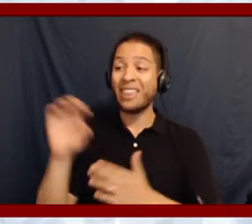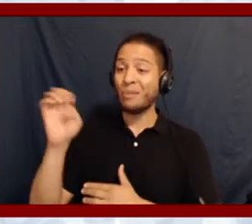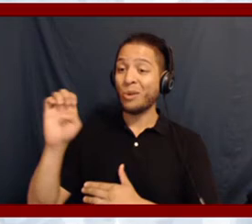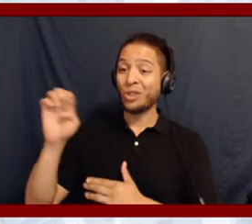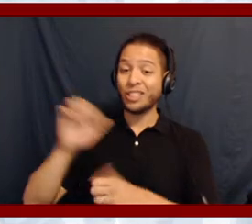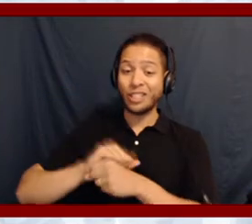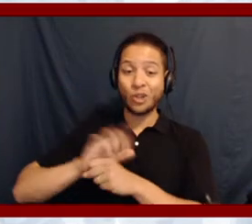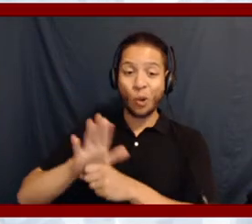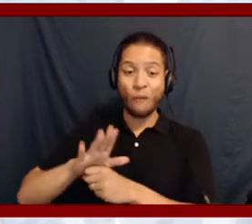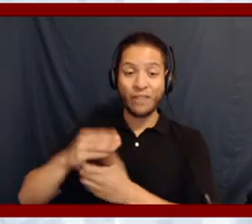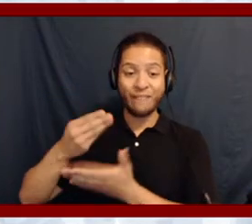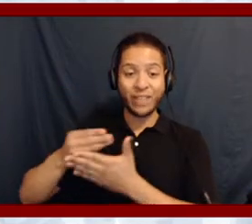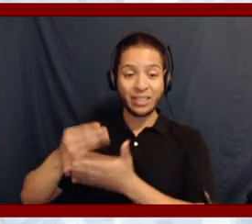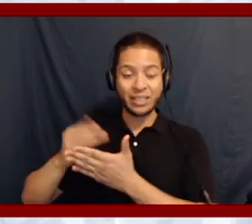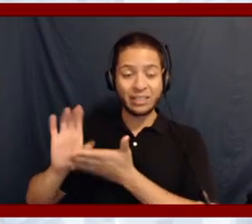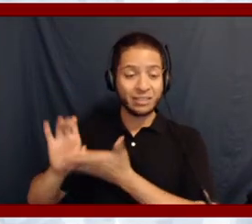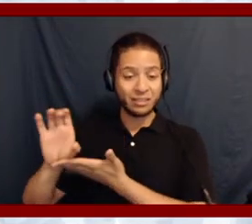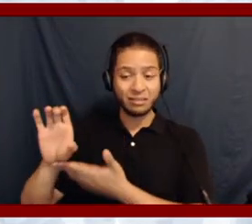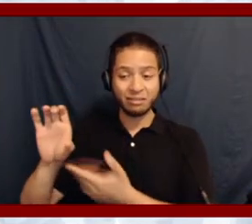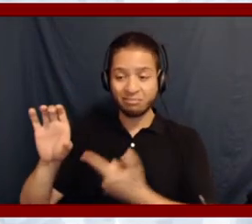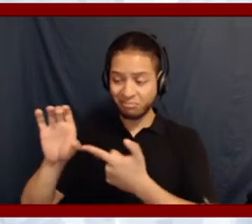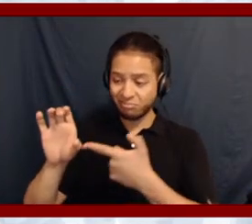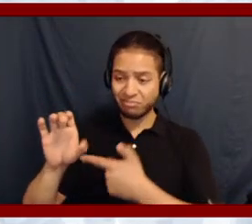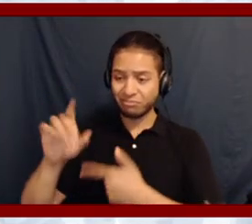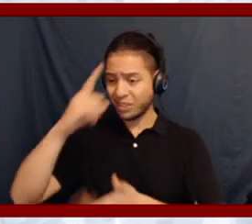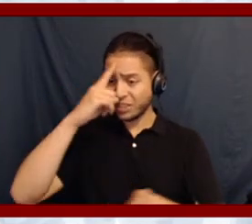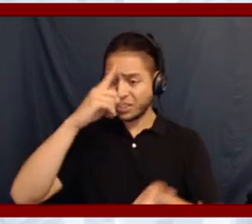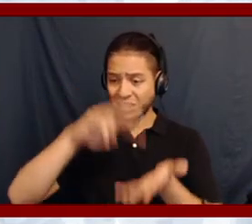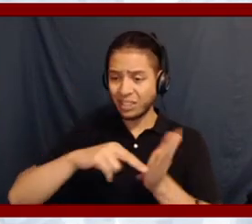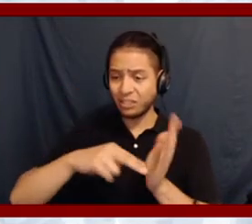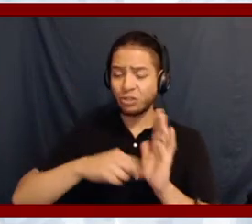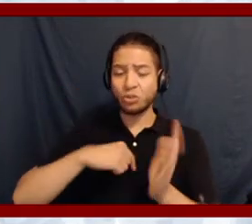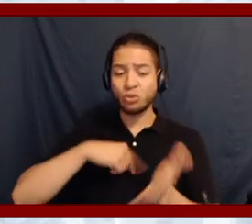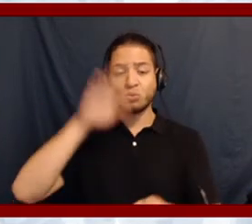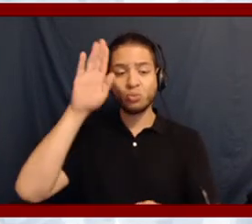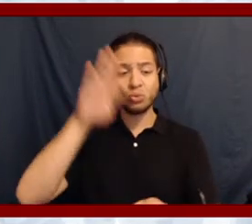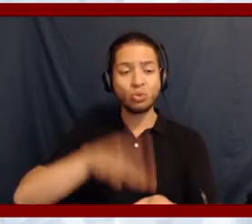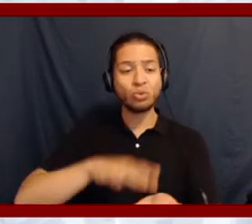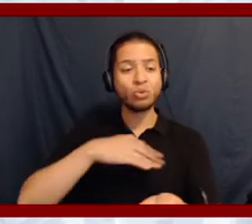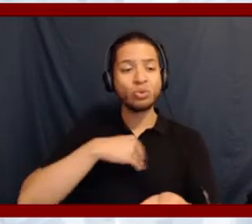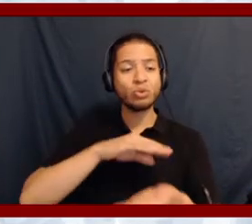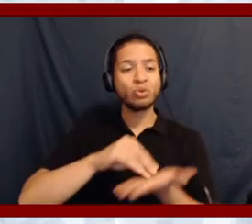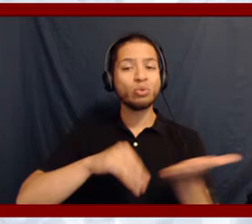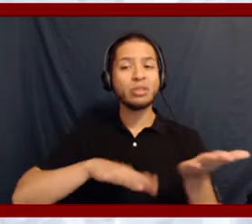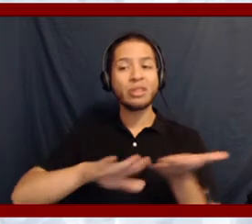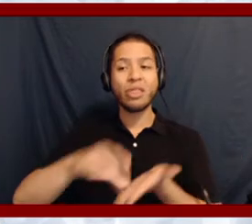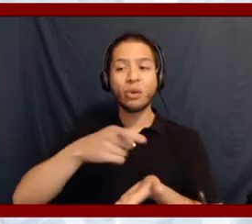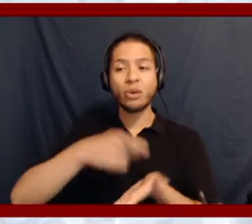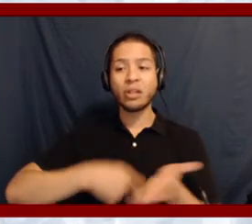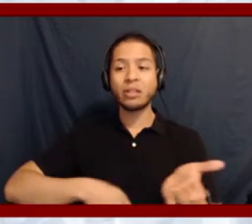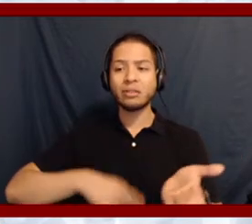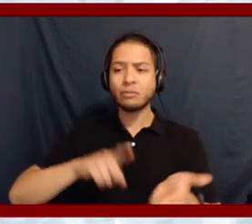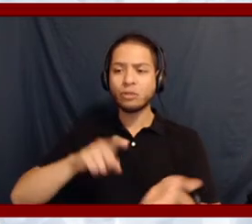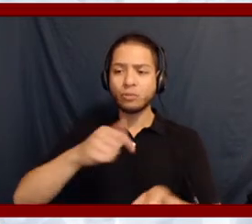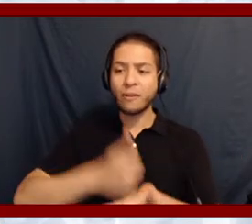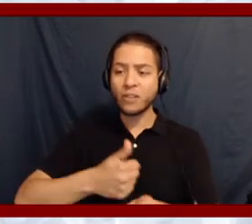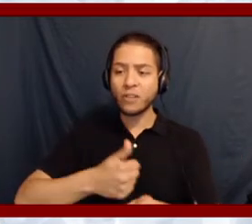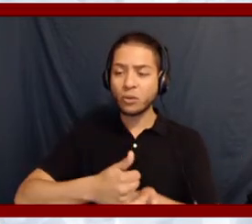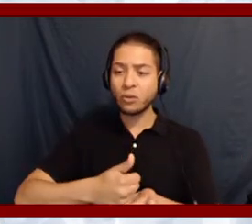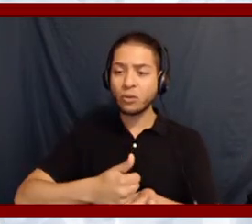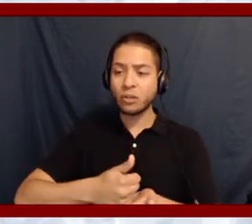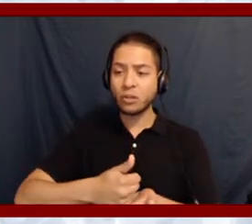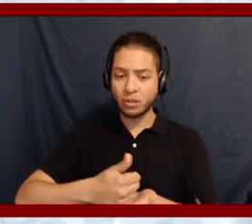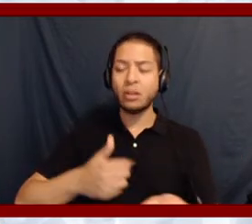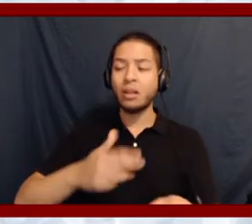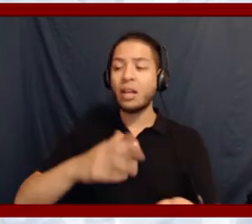to, you know, reduce some of the costs that the students have going to school. That should be helpful, but also the HERF funds